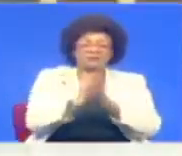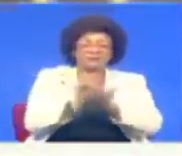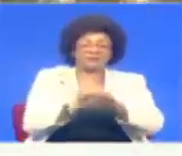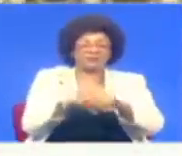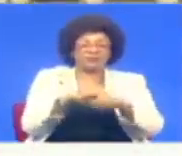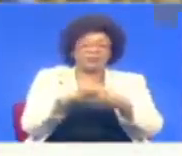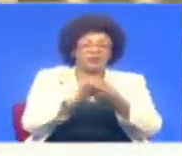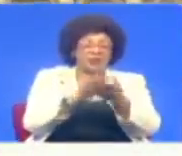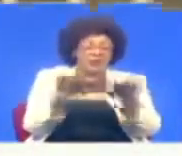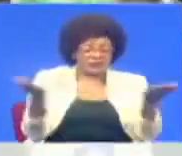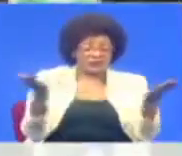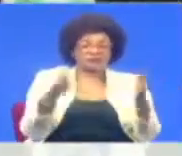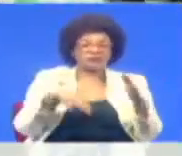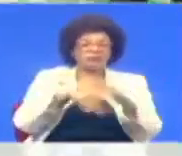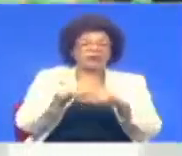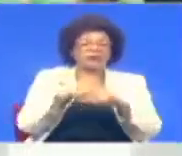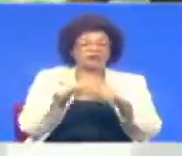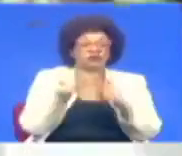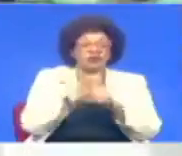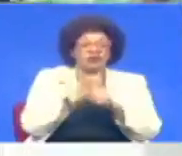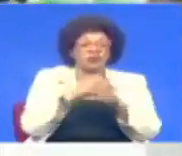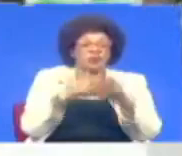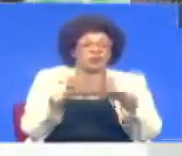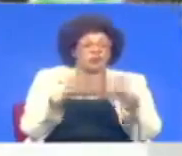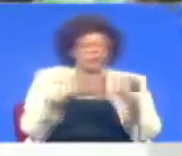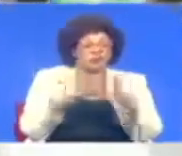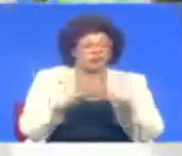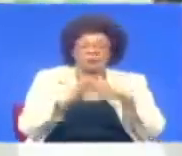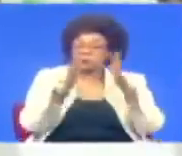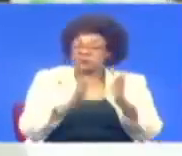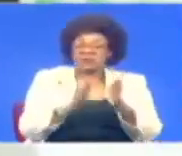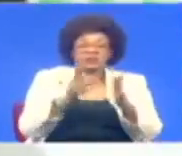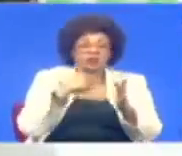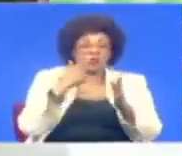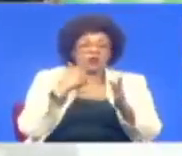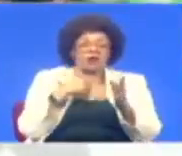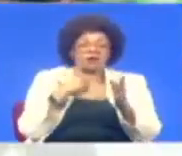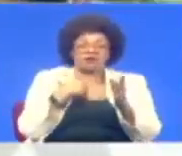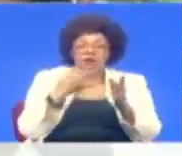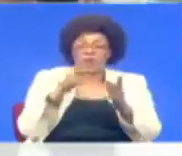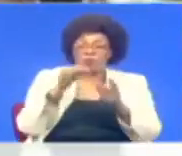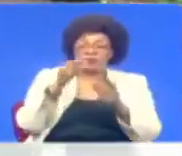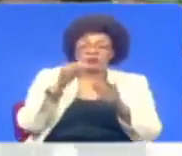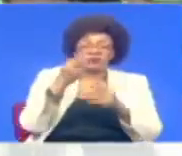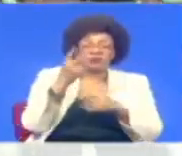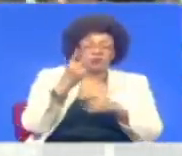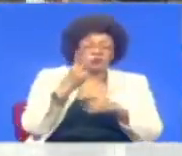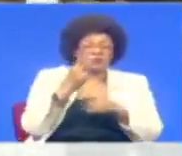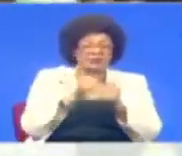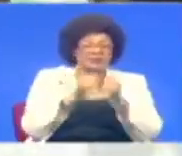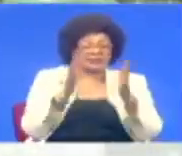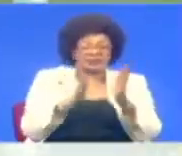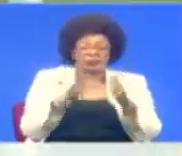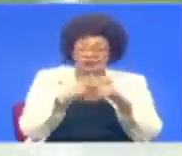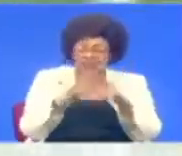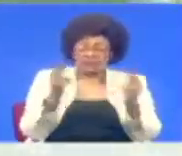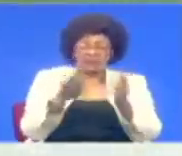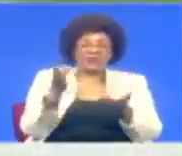The match was also played without fans. AFC Leopards, who haven't won the title in over two decades, get started